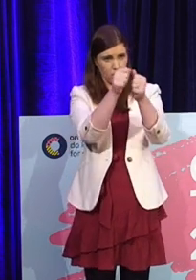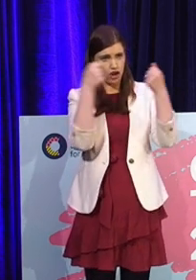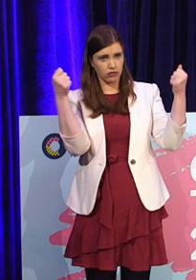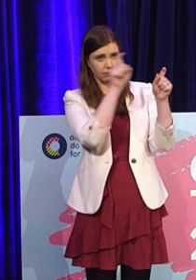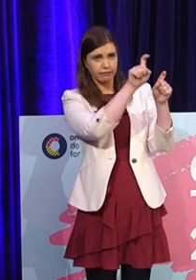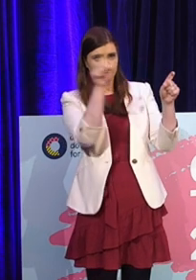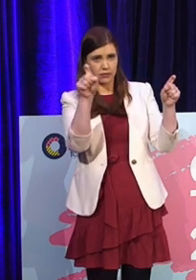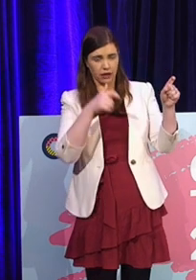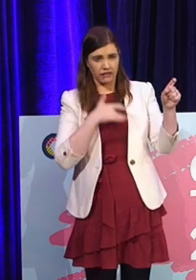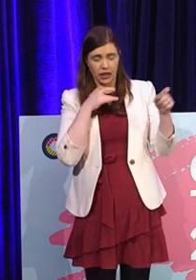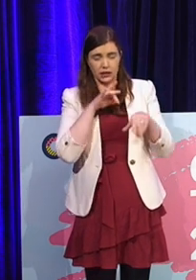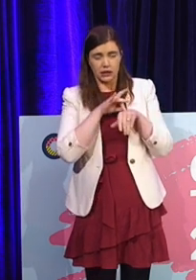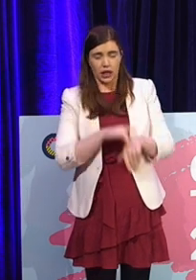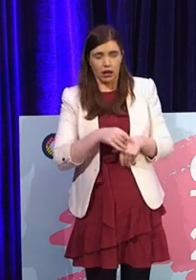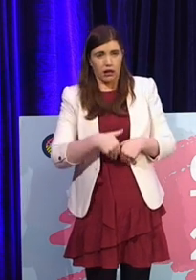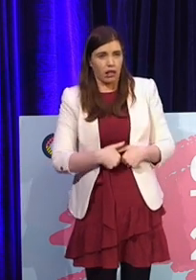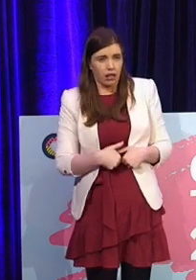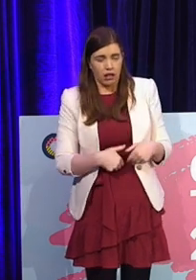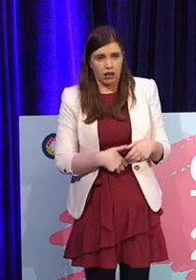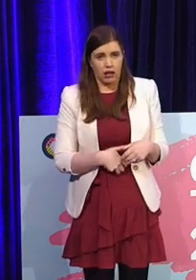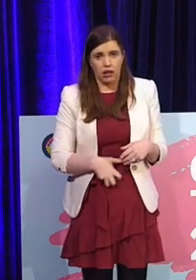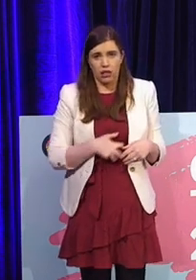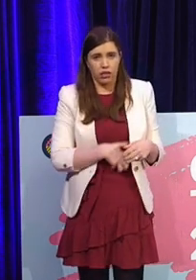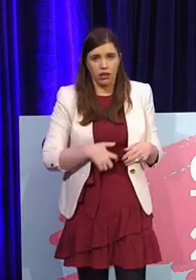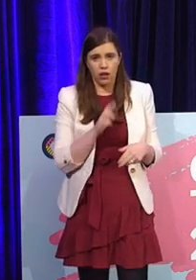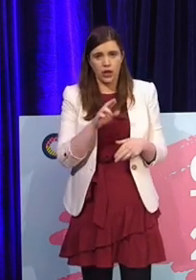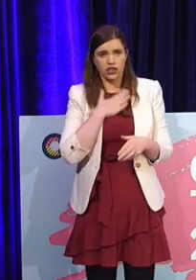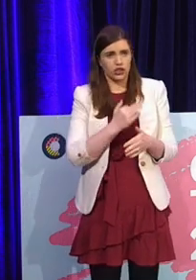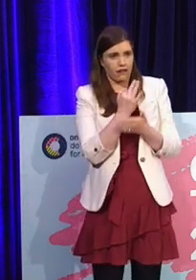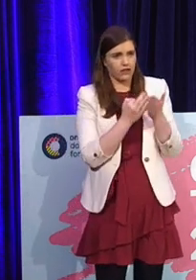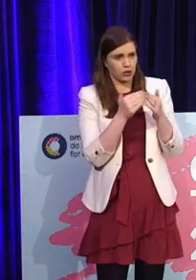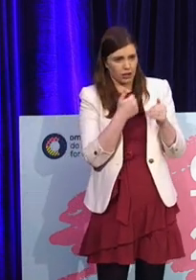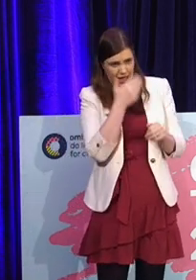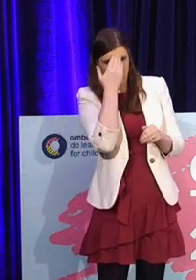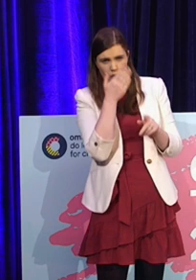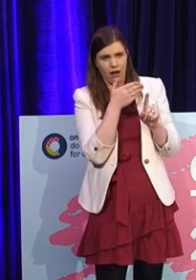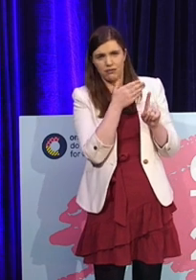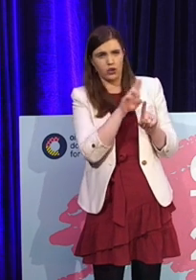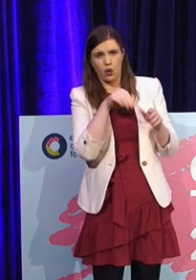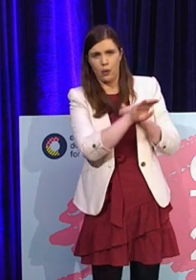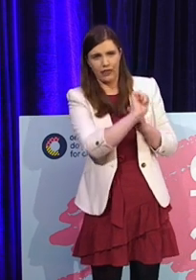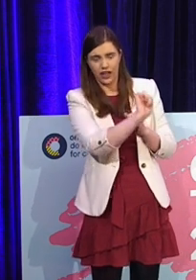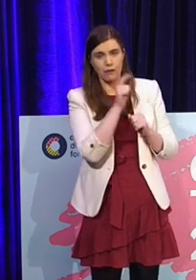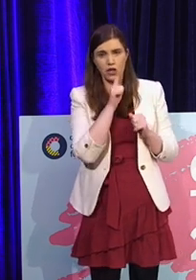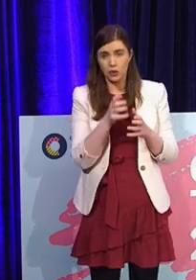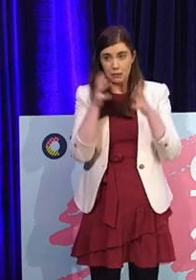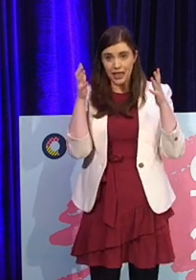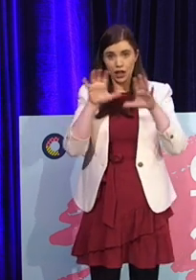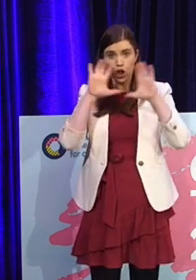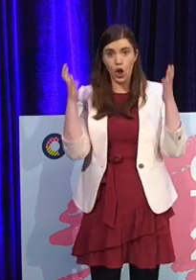felt sick to my stomach. You see, it wasn't just a few shops I knew to avoid. It was huge global